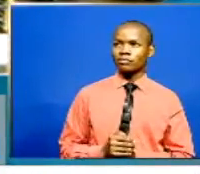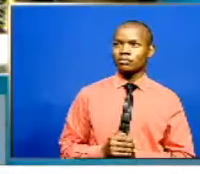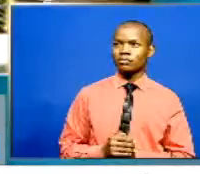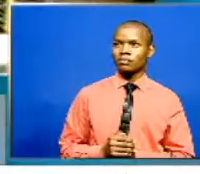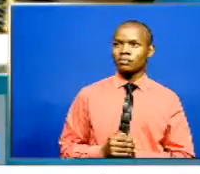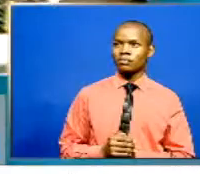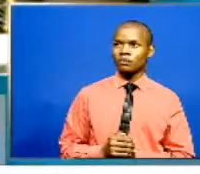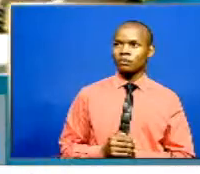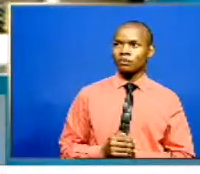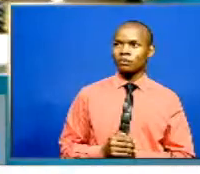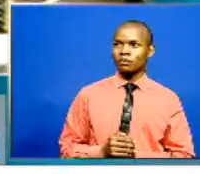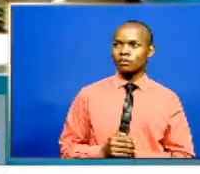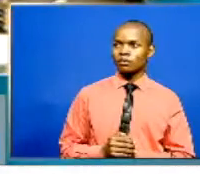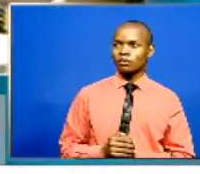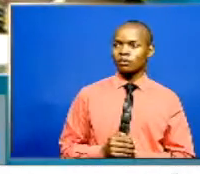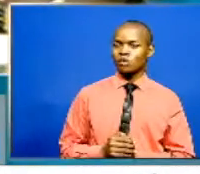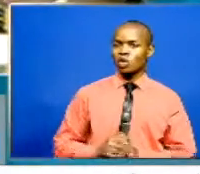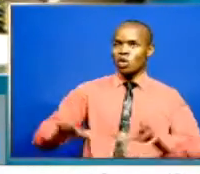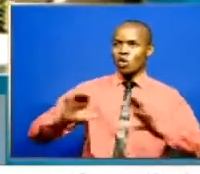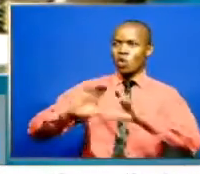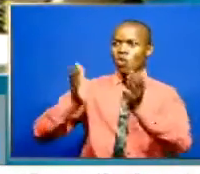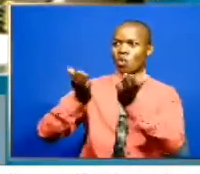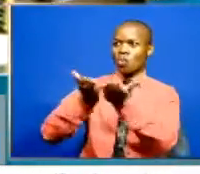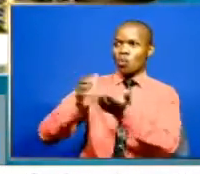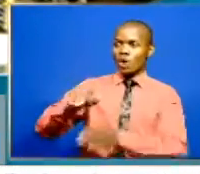the world environmental